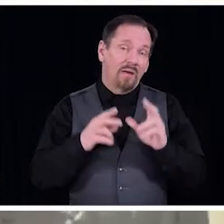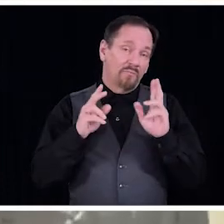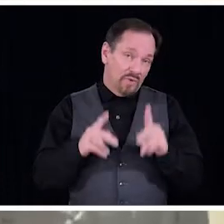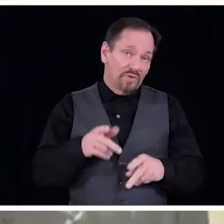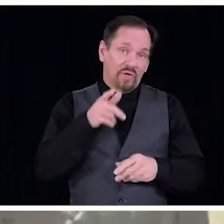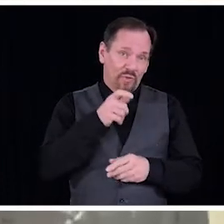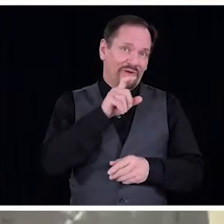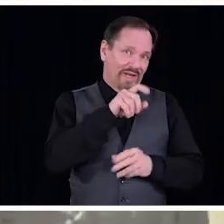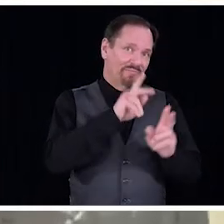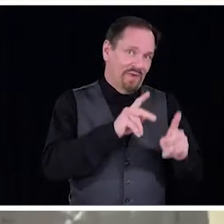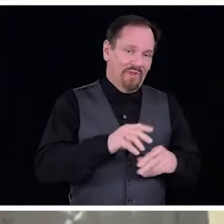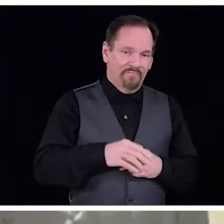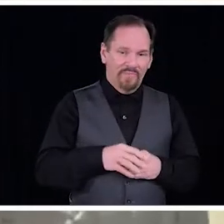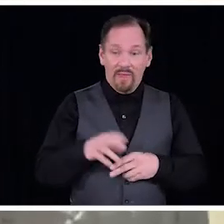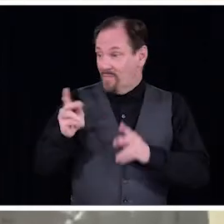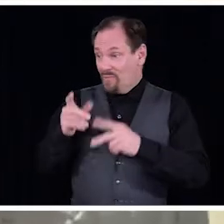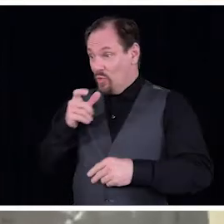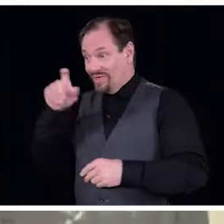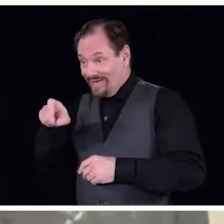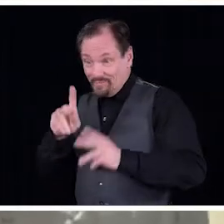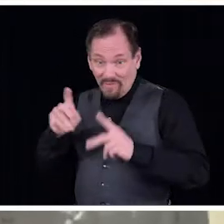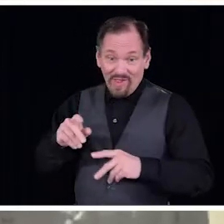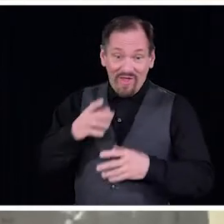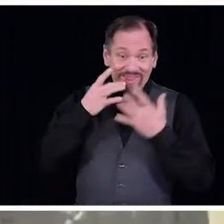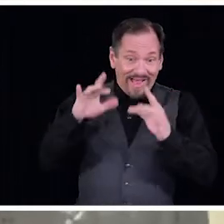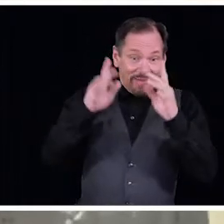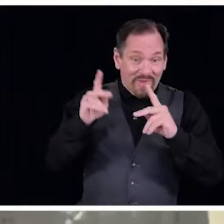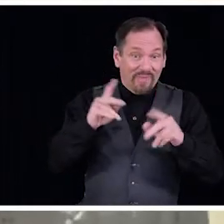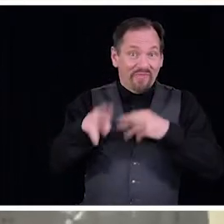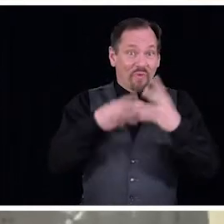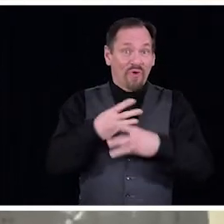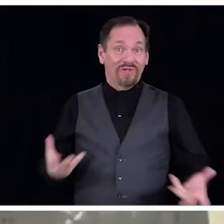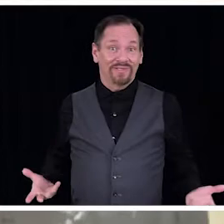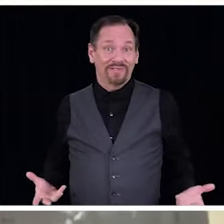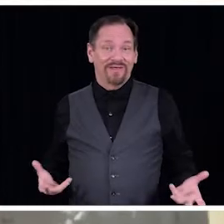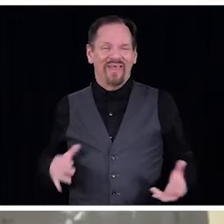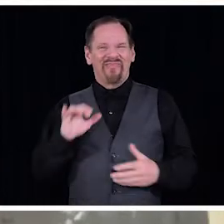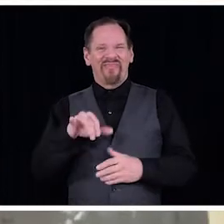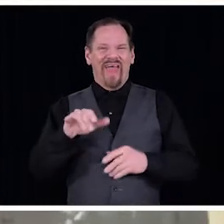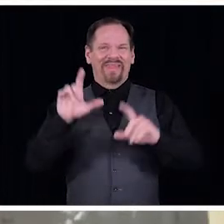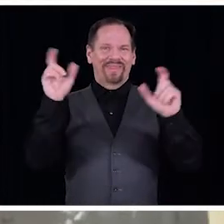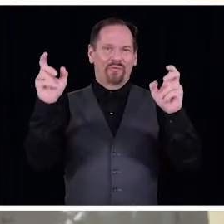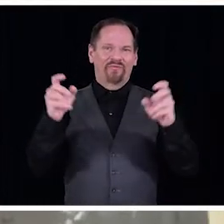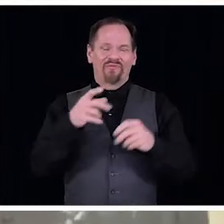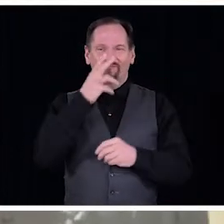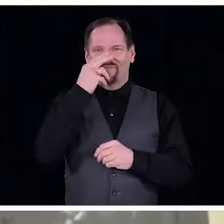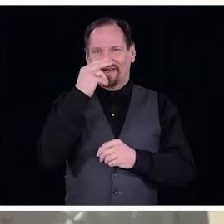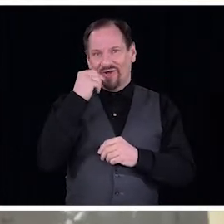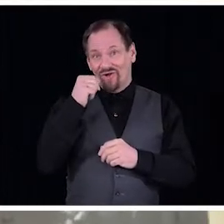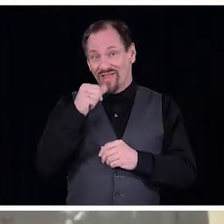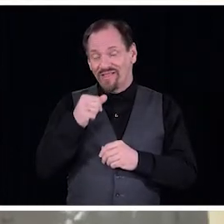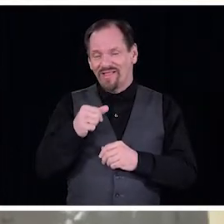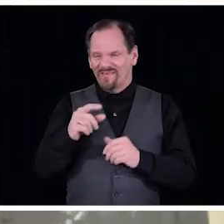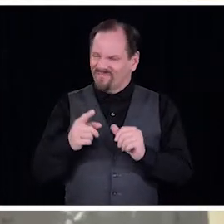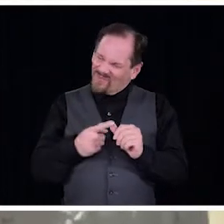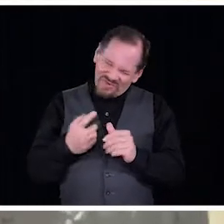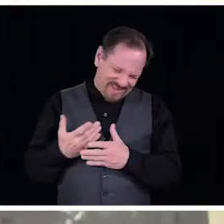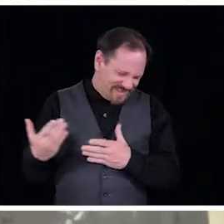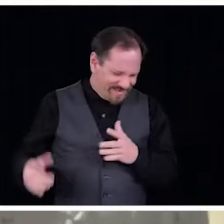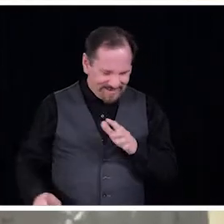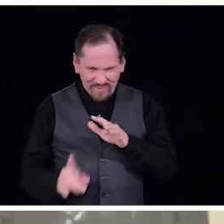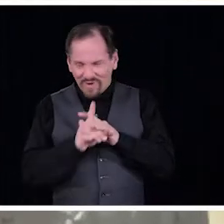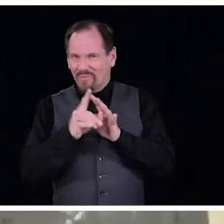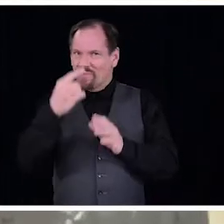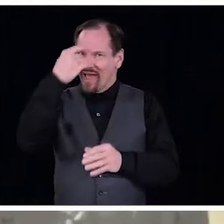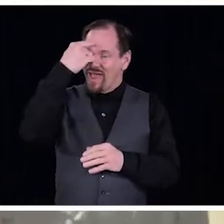who need people are the luckiest people in the world. These lyrics from the hit musical Funny Girl are the first thing that popped into my head when I